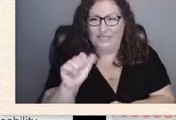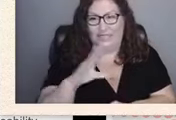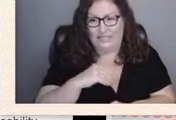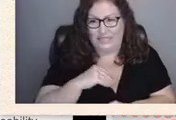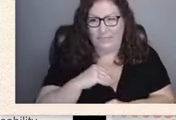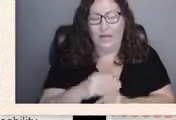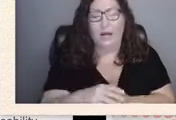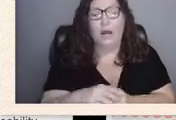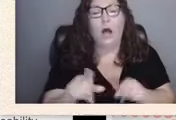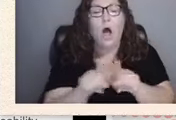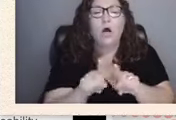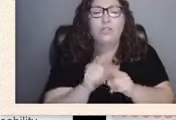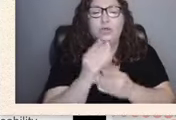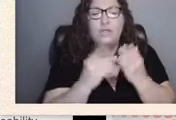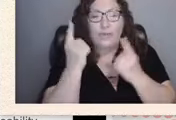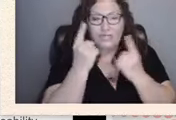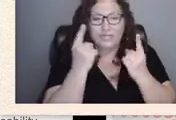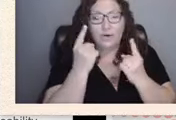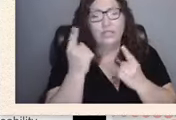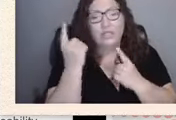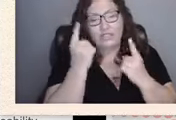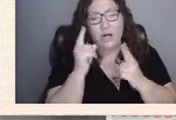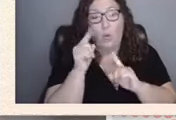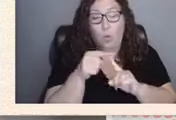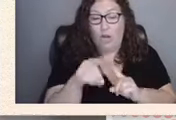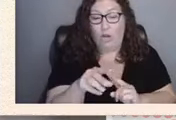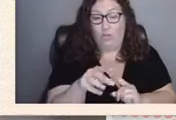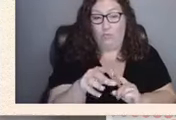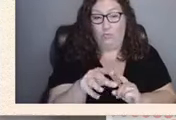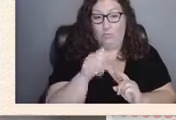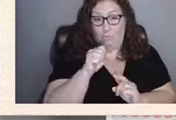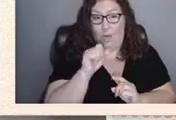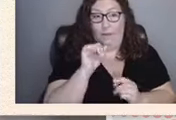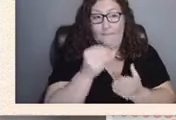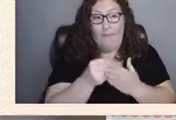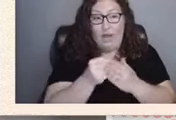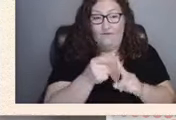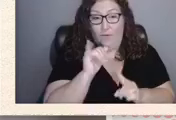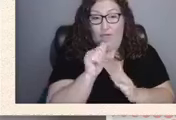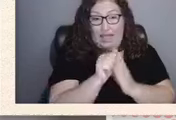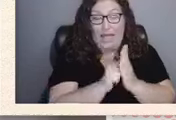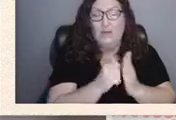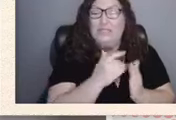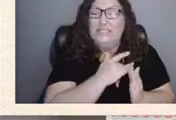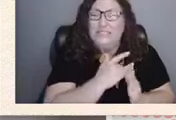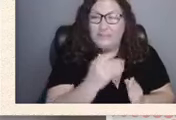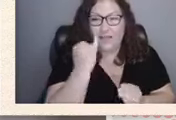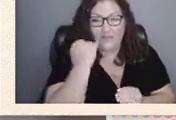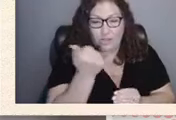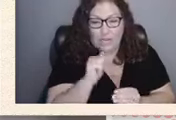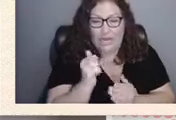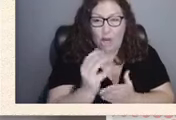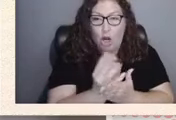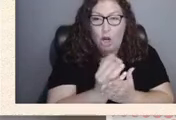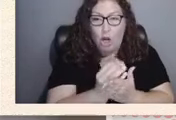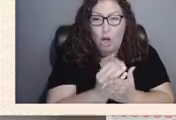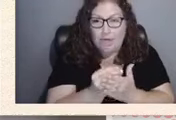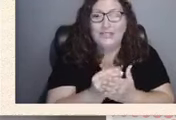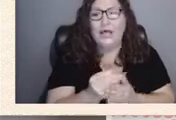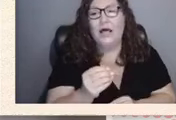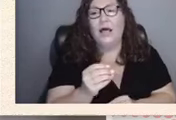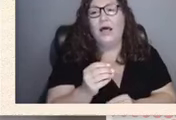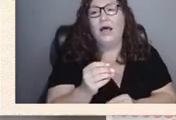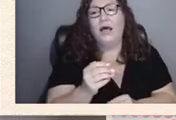some considerations to consider when you're taking money out of the Able account is that generally, if there's any earnings, they're